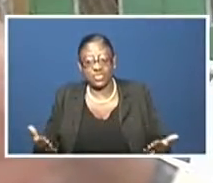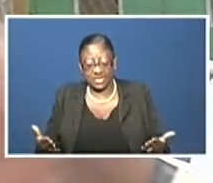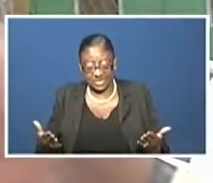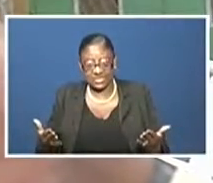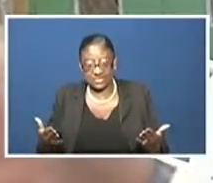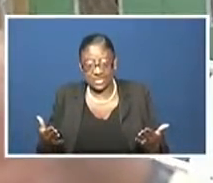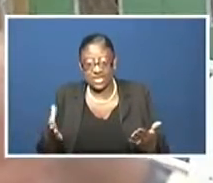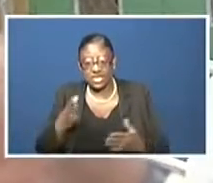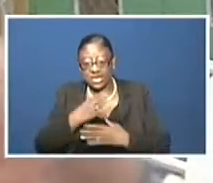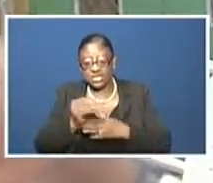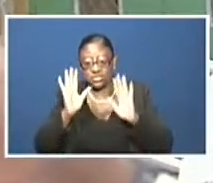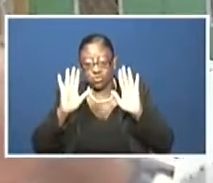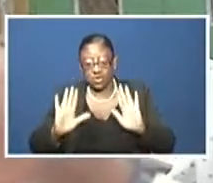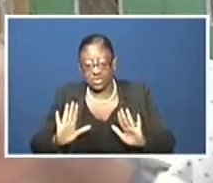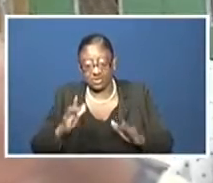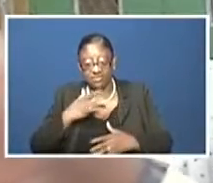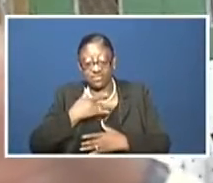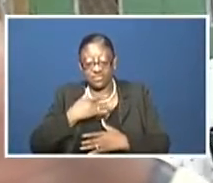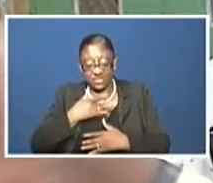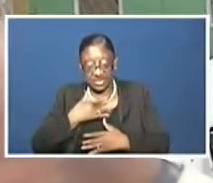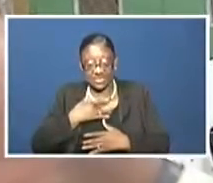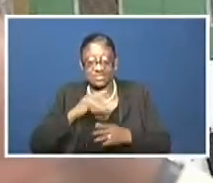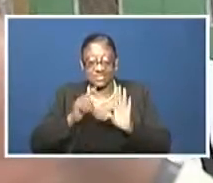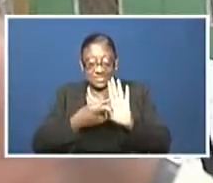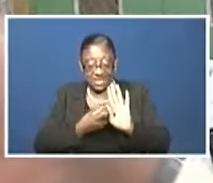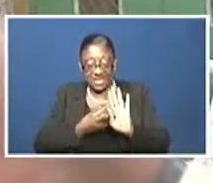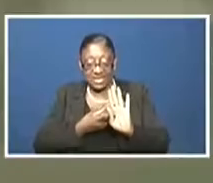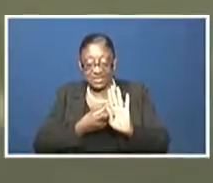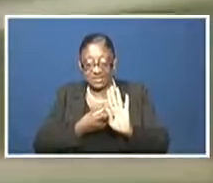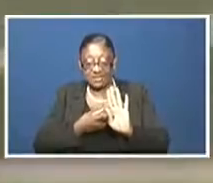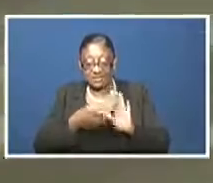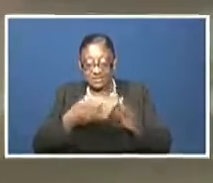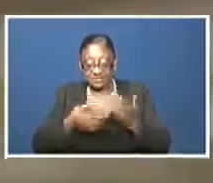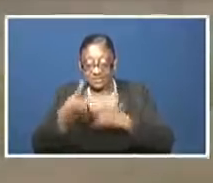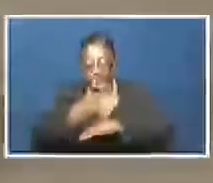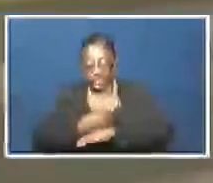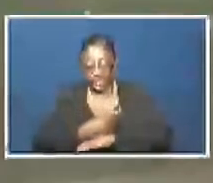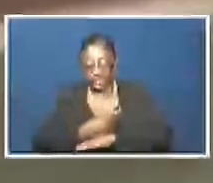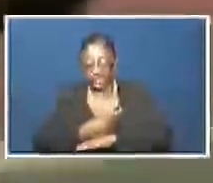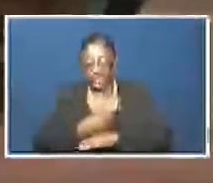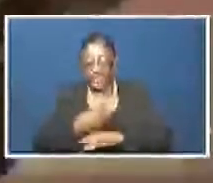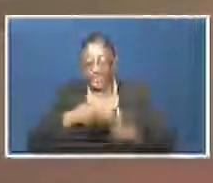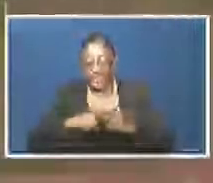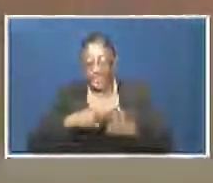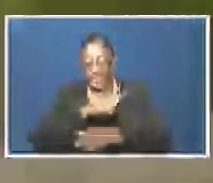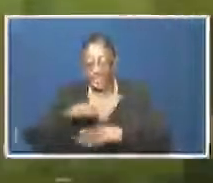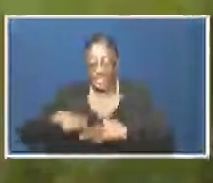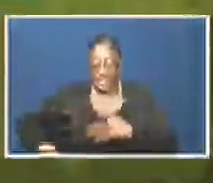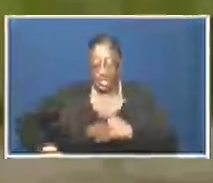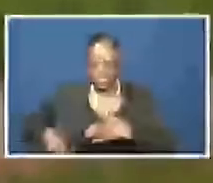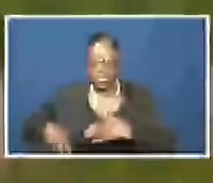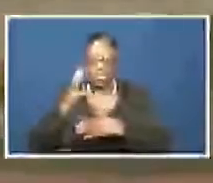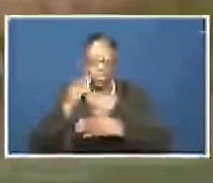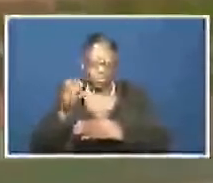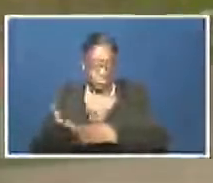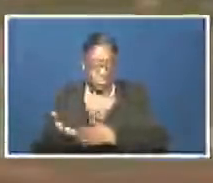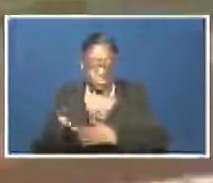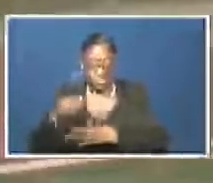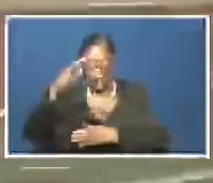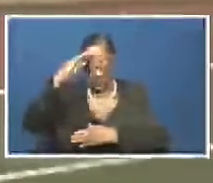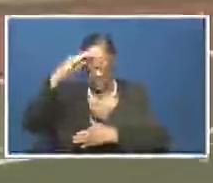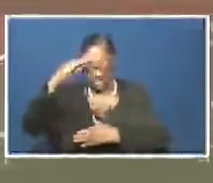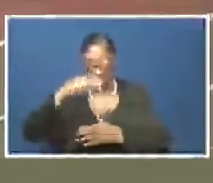just an awesome feeling to be able to get this started here in the country today. Defense Force Commodore Raymond King was also in attendance, saying that